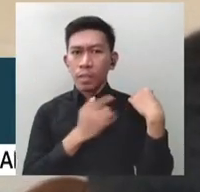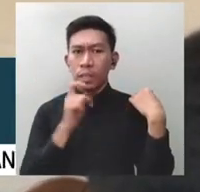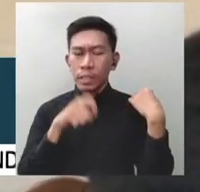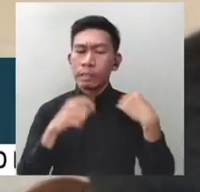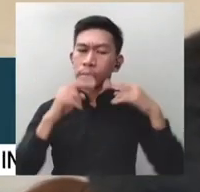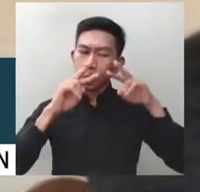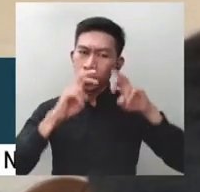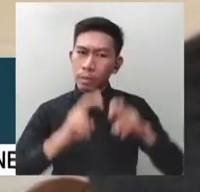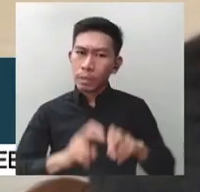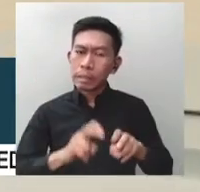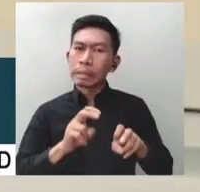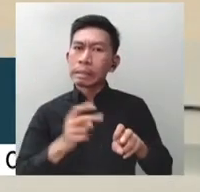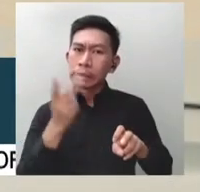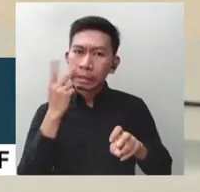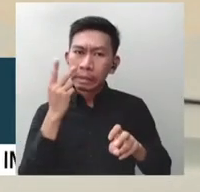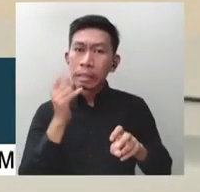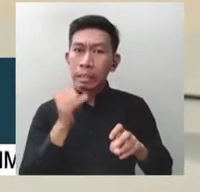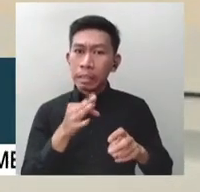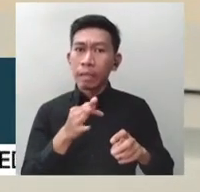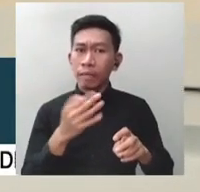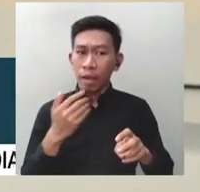if indeed